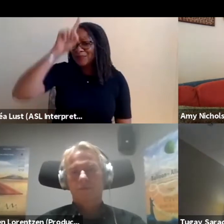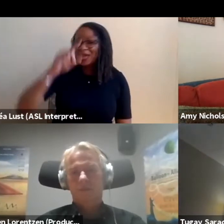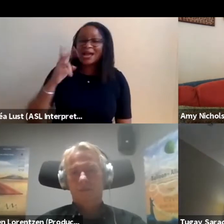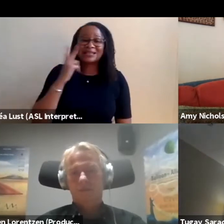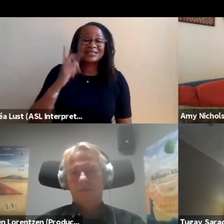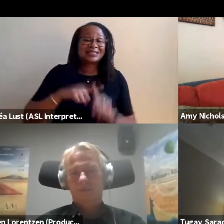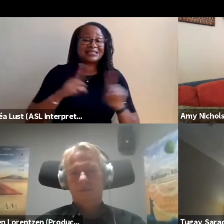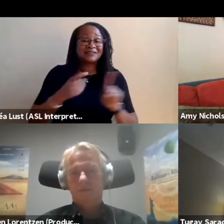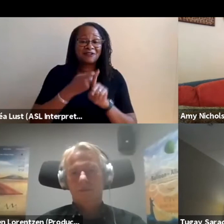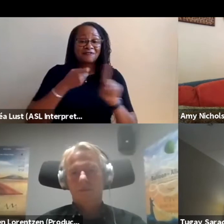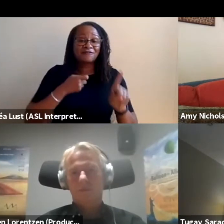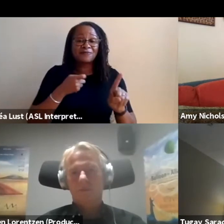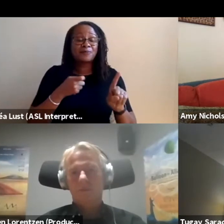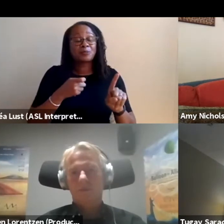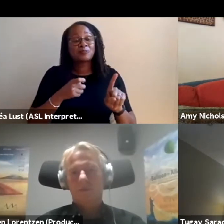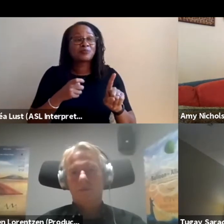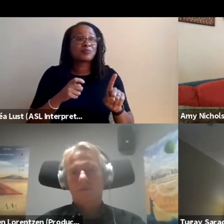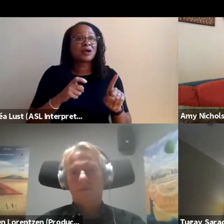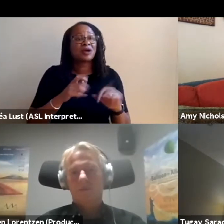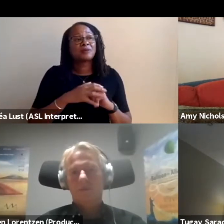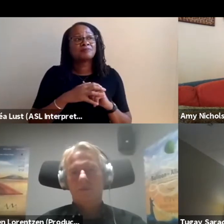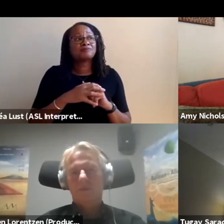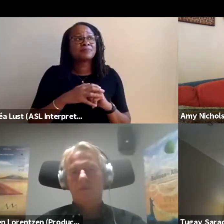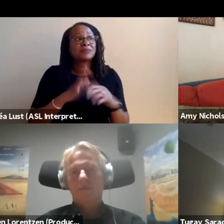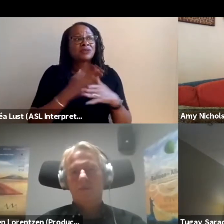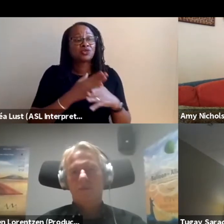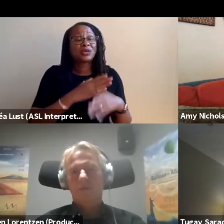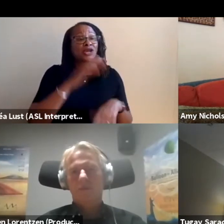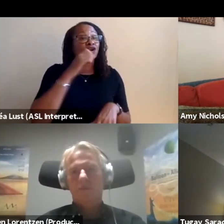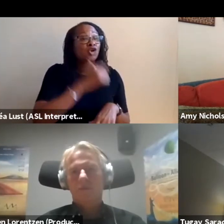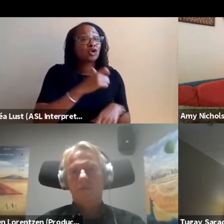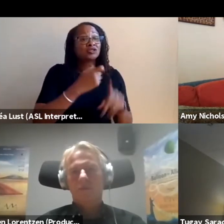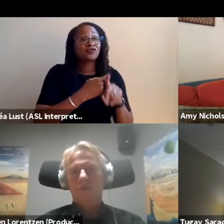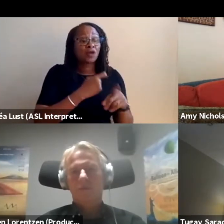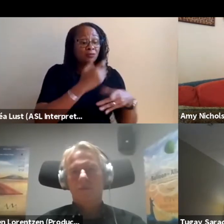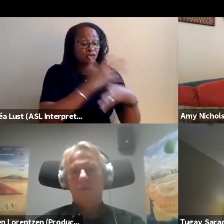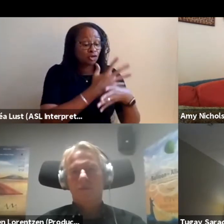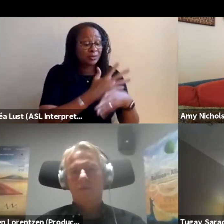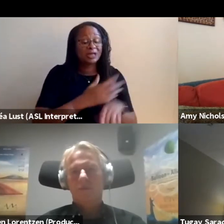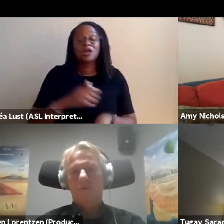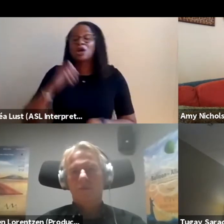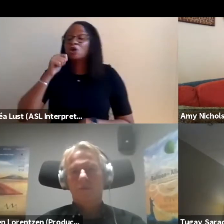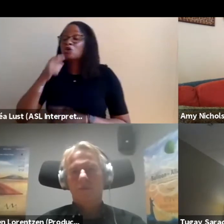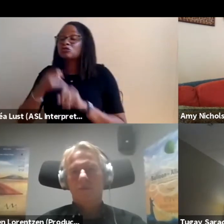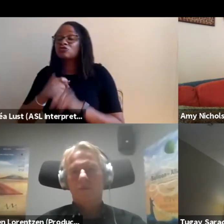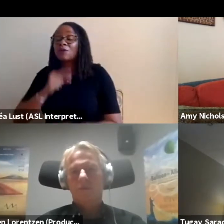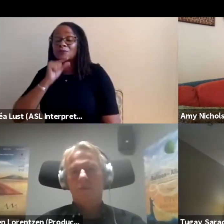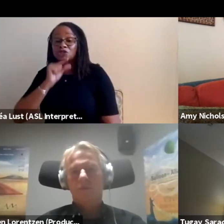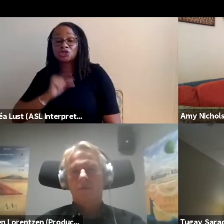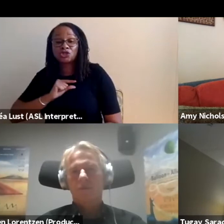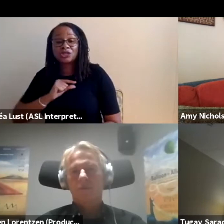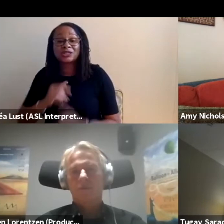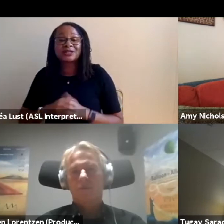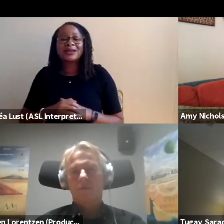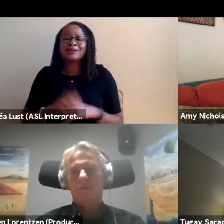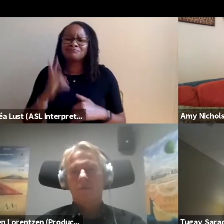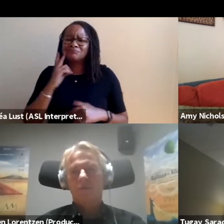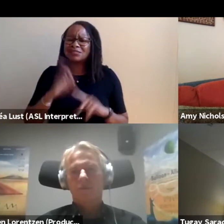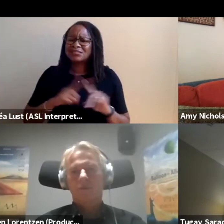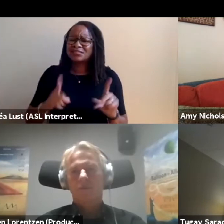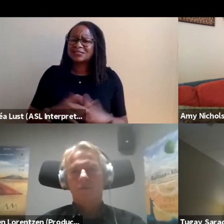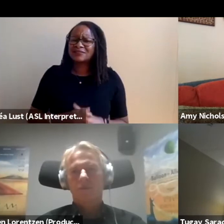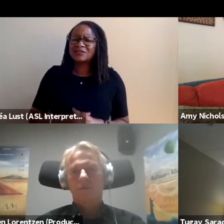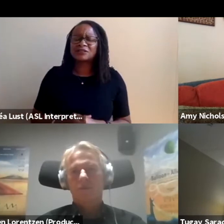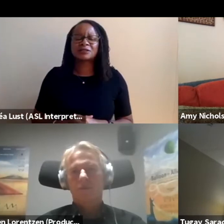from Turkey and girls from Germany. Do you think that those differences, I guess, just in the way